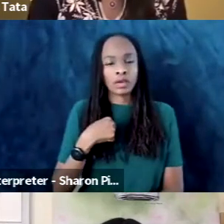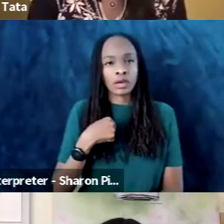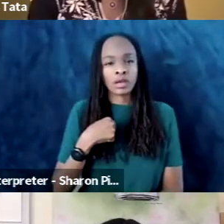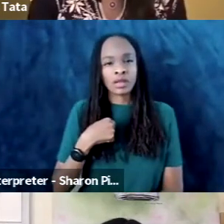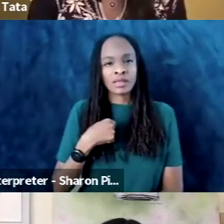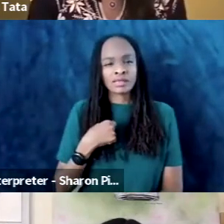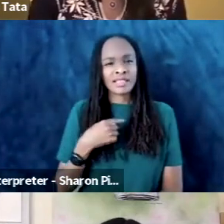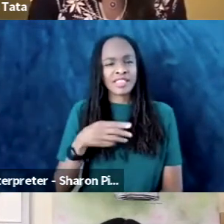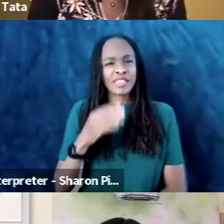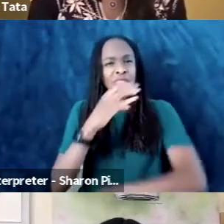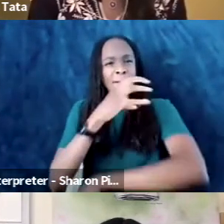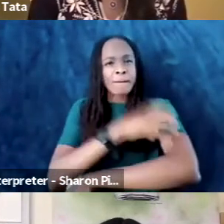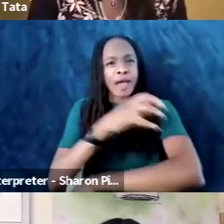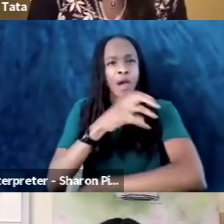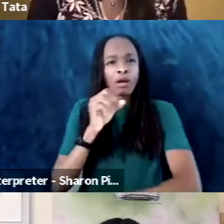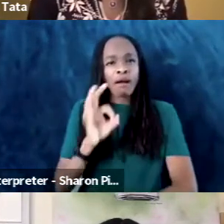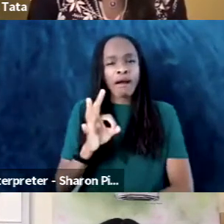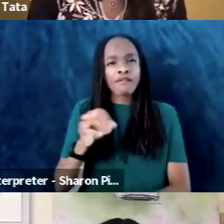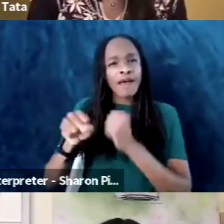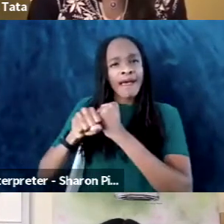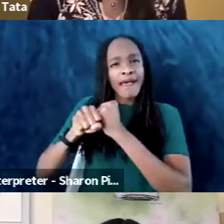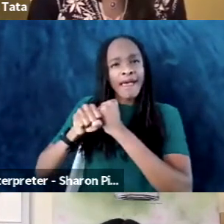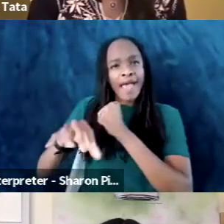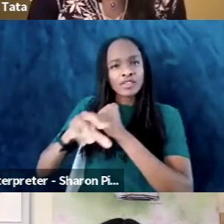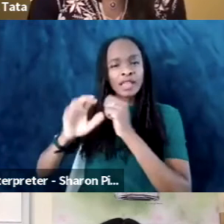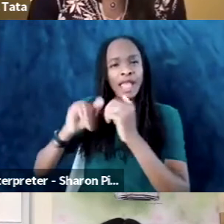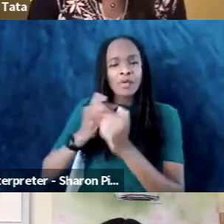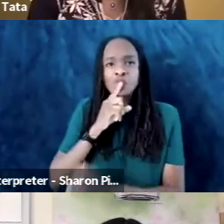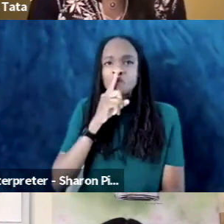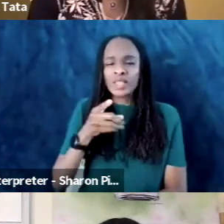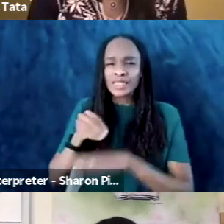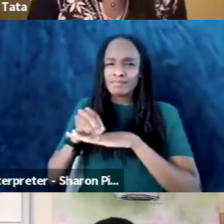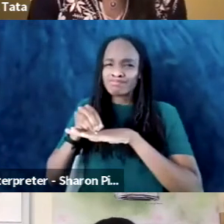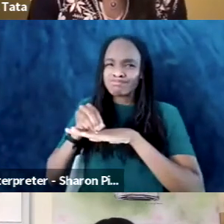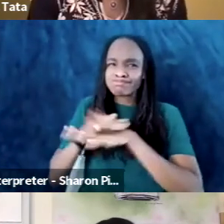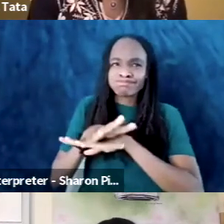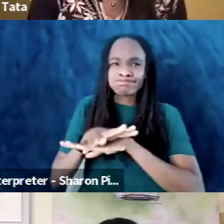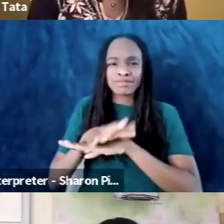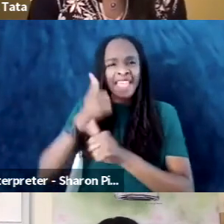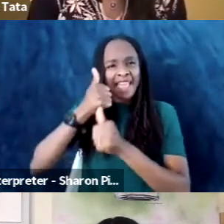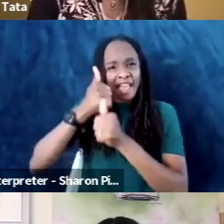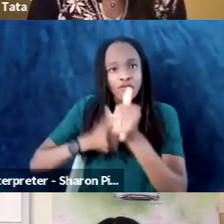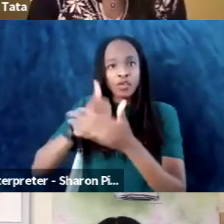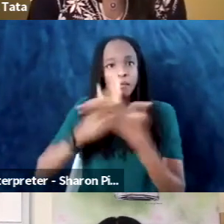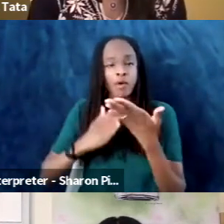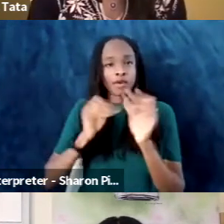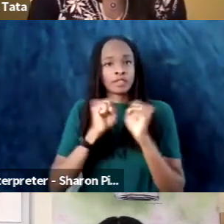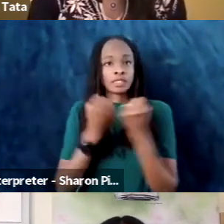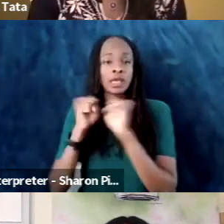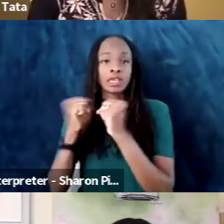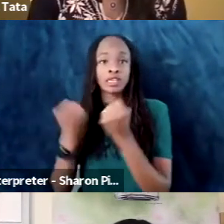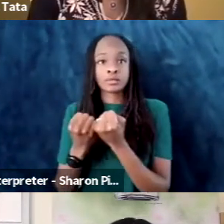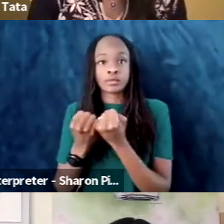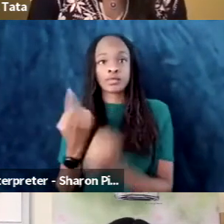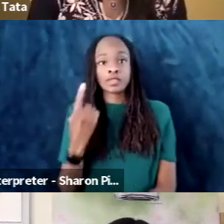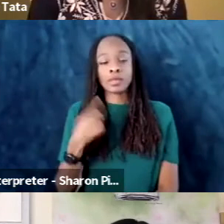the power of advertising and how it truly infiltrates every aspect of society. And something